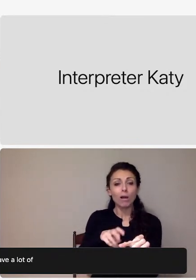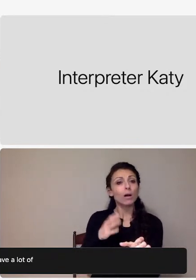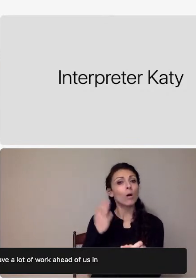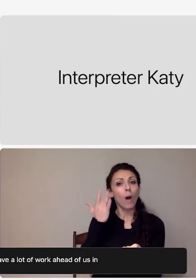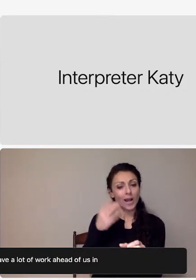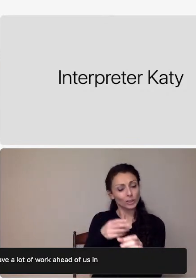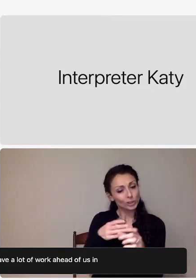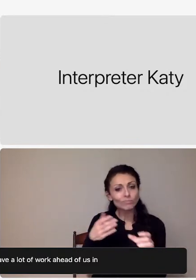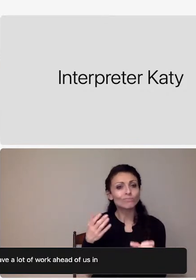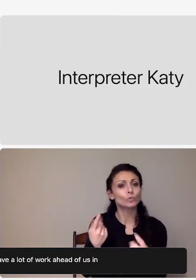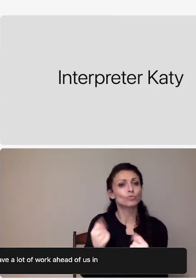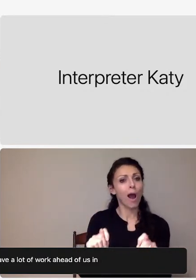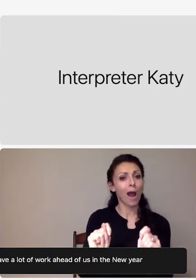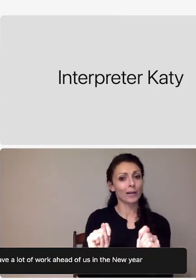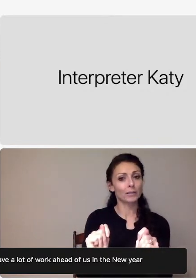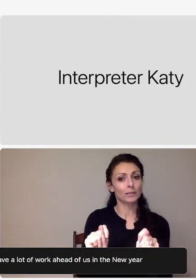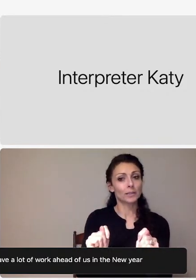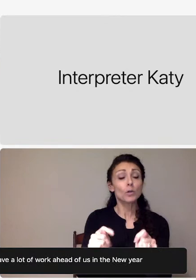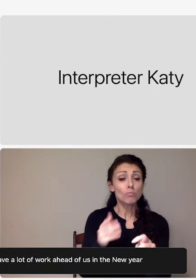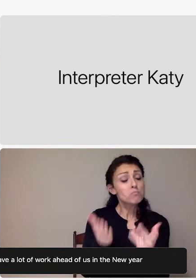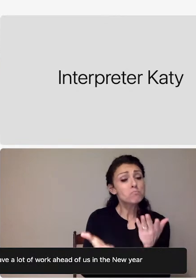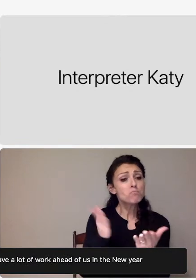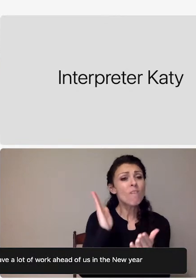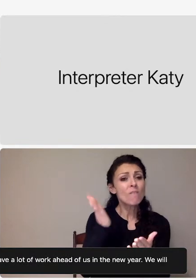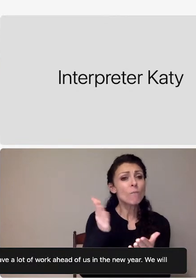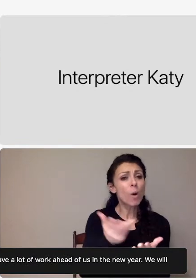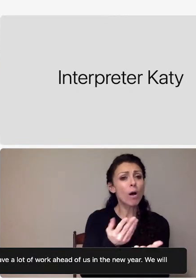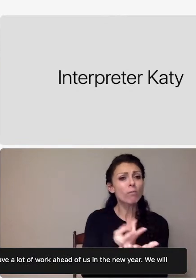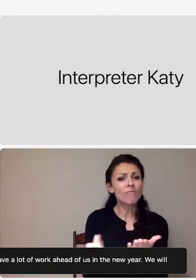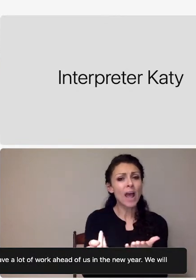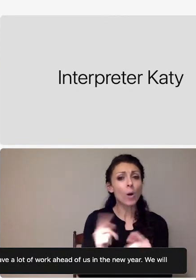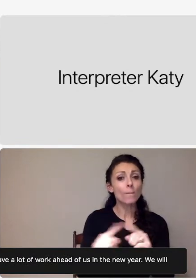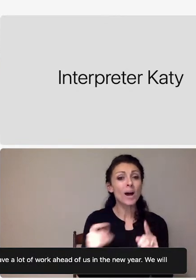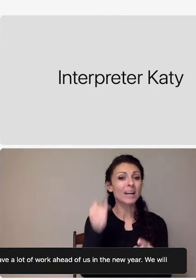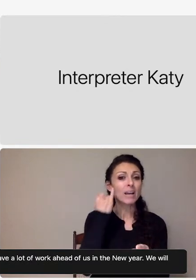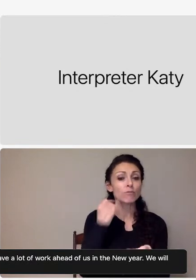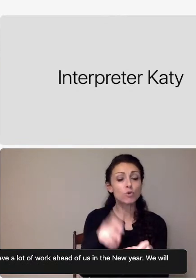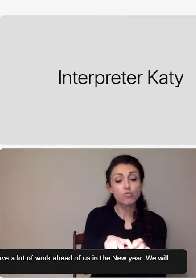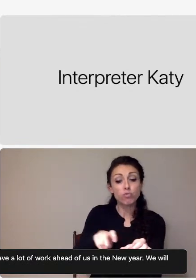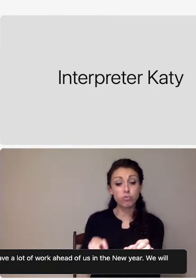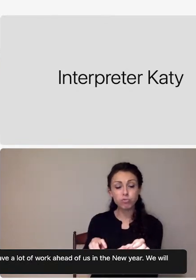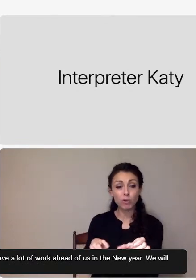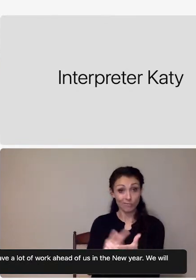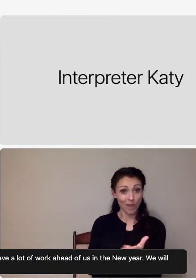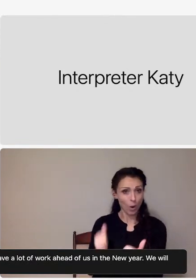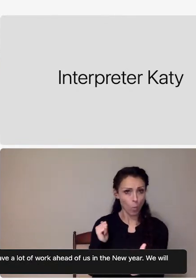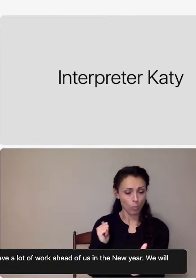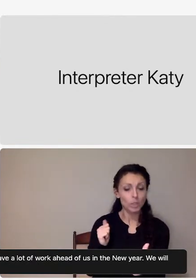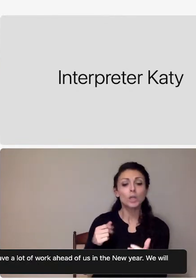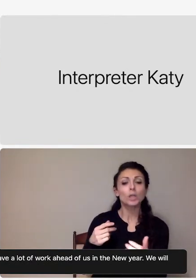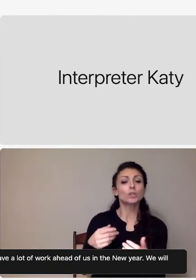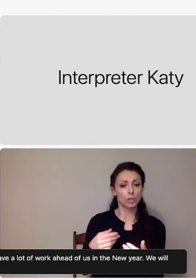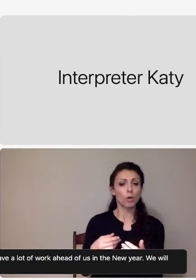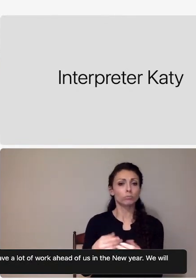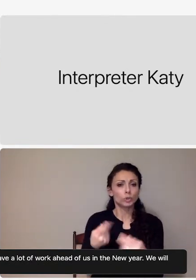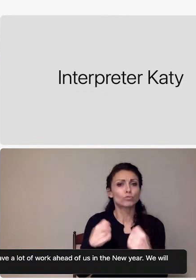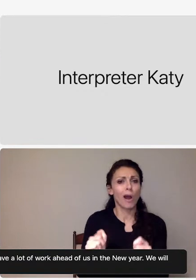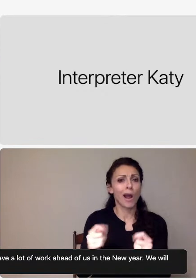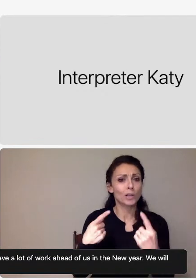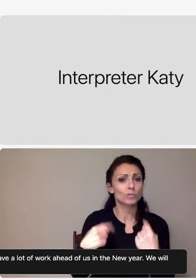new year but we will not fail and we will not stop